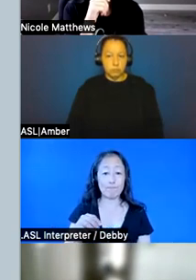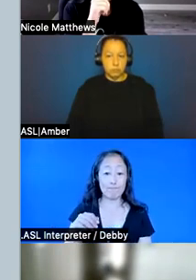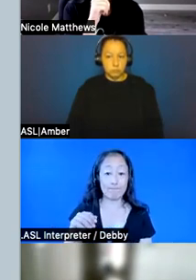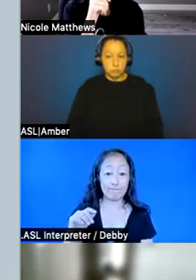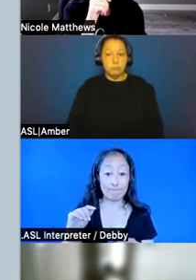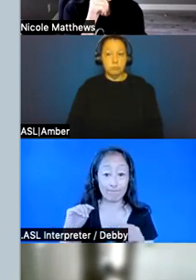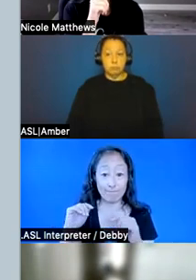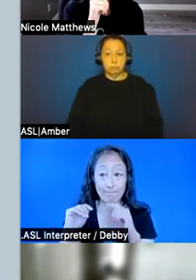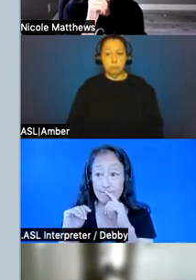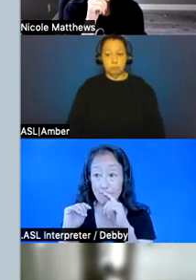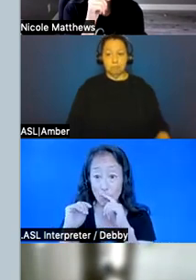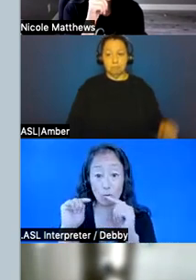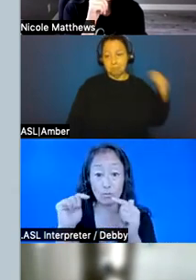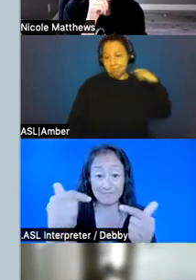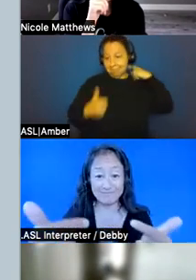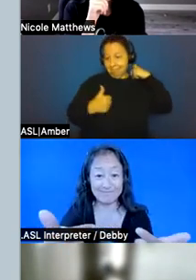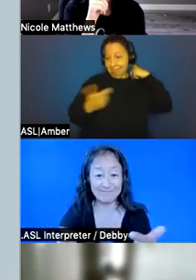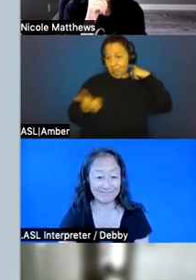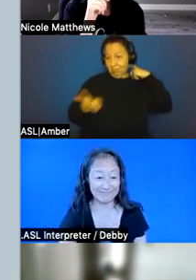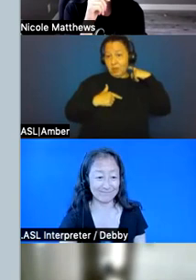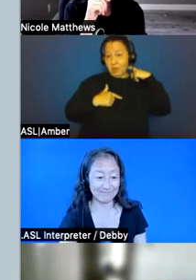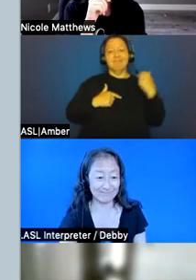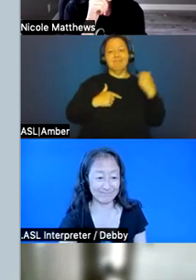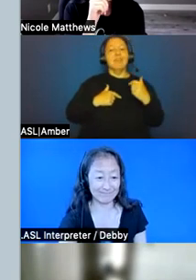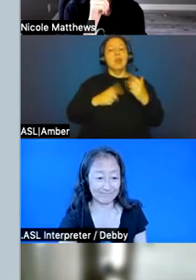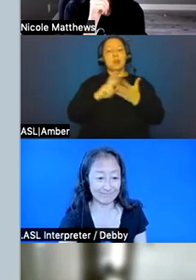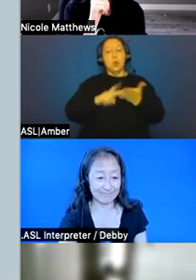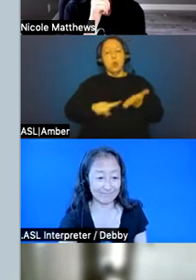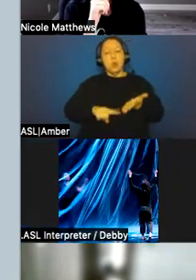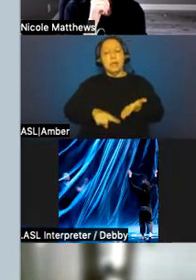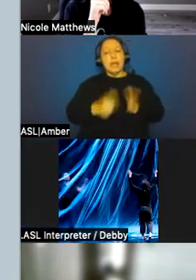to file a complaint, a criminal complaint.